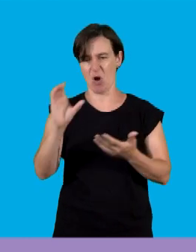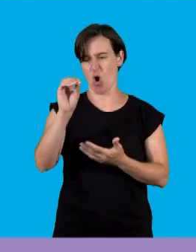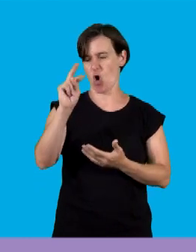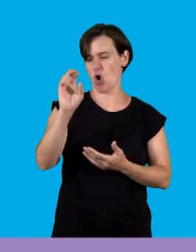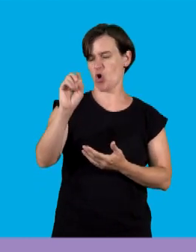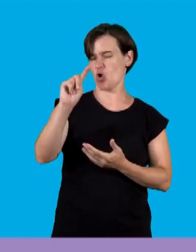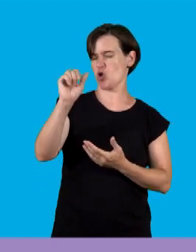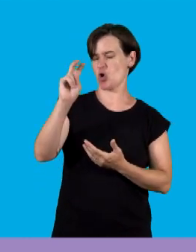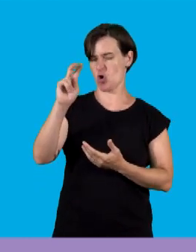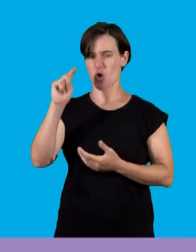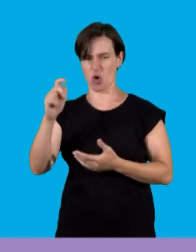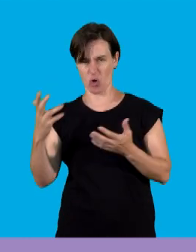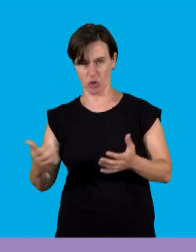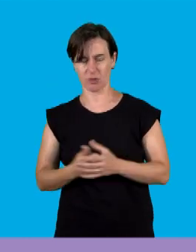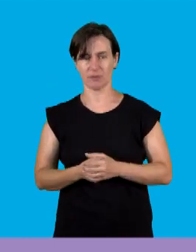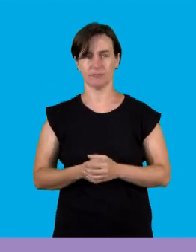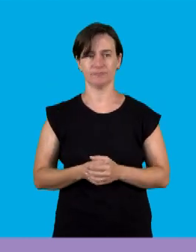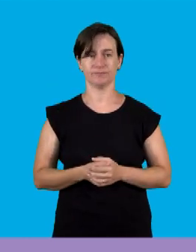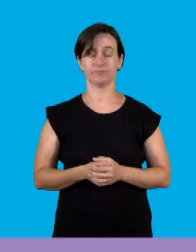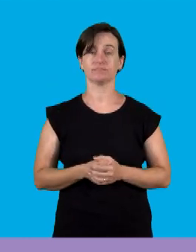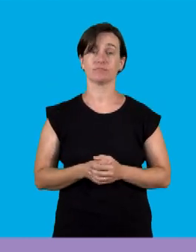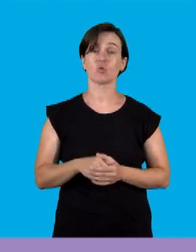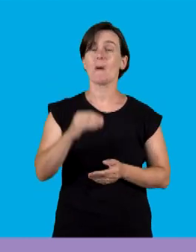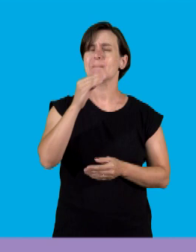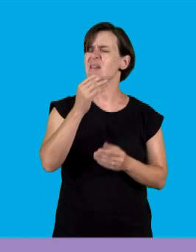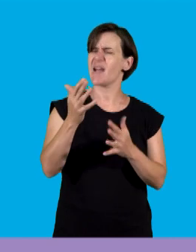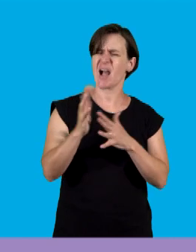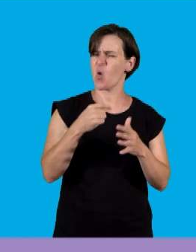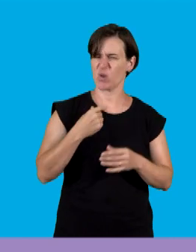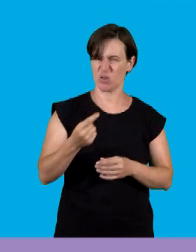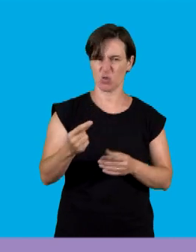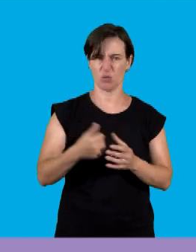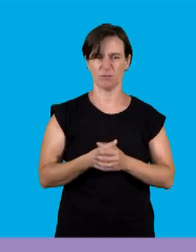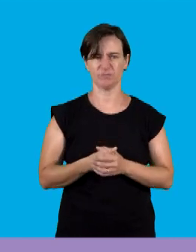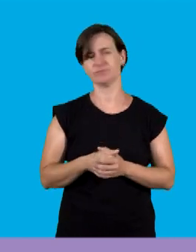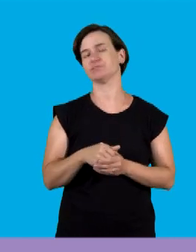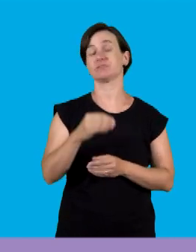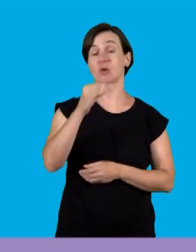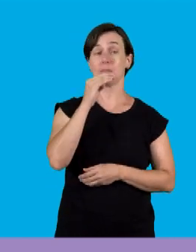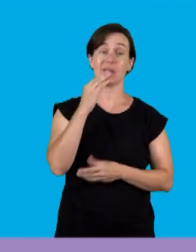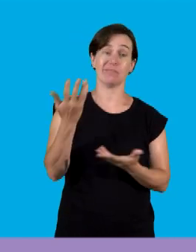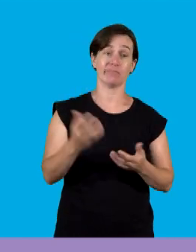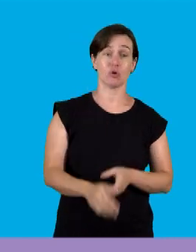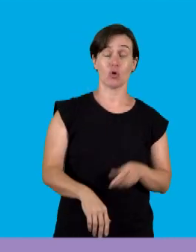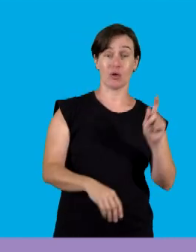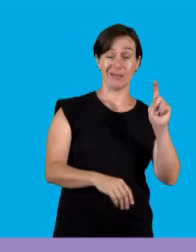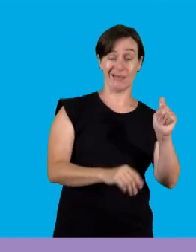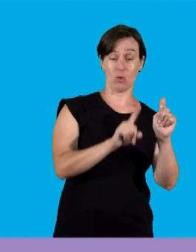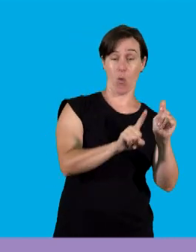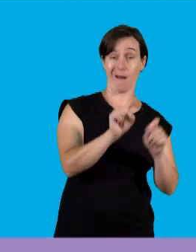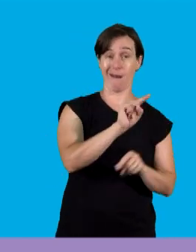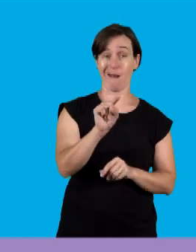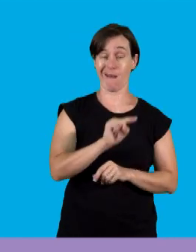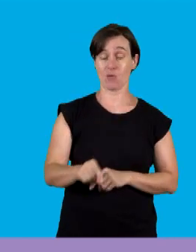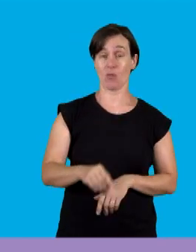So for us to be able to do that, we are going to use the first term. Now the first term would be 3 multiplied by 1. What